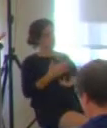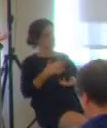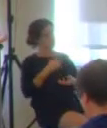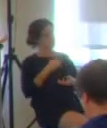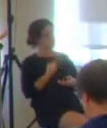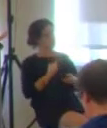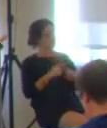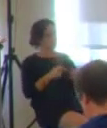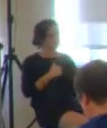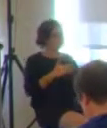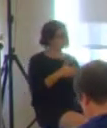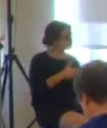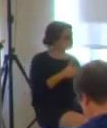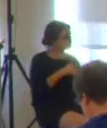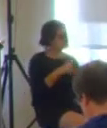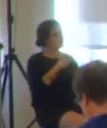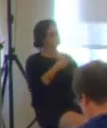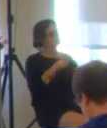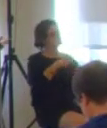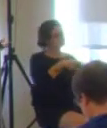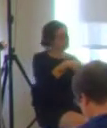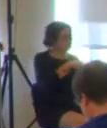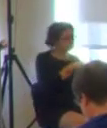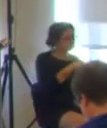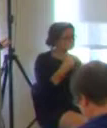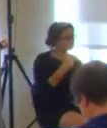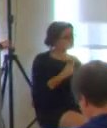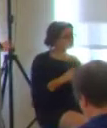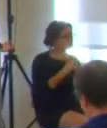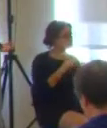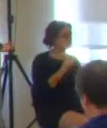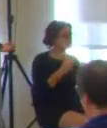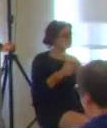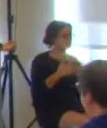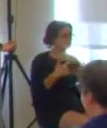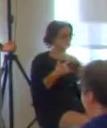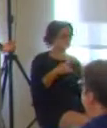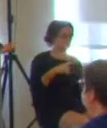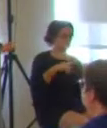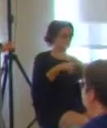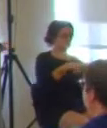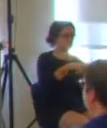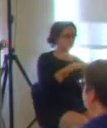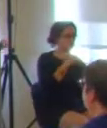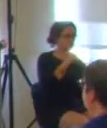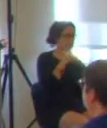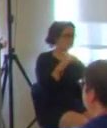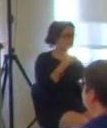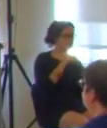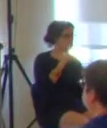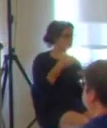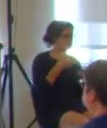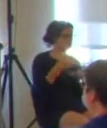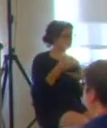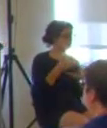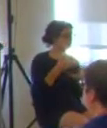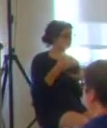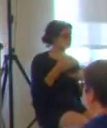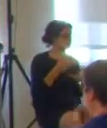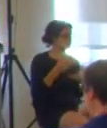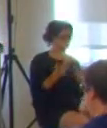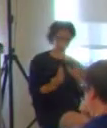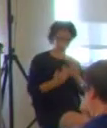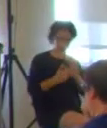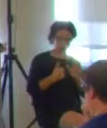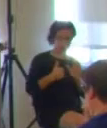disability. Talk about a difficult situation. How are you going to get cooperation from somebody who's being